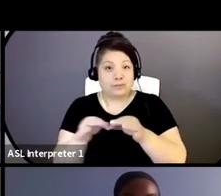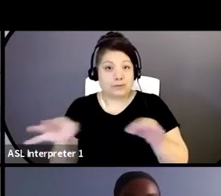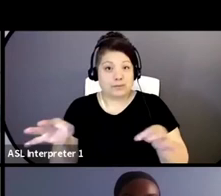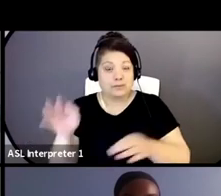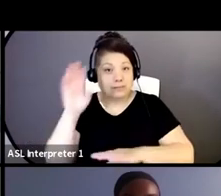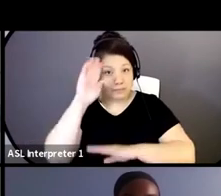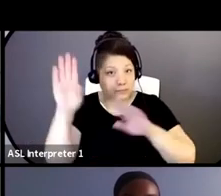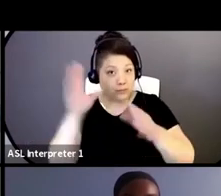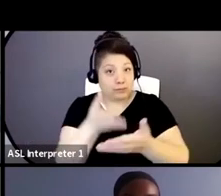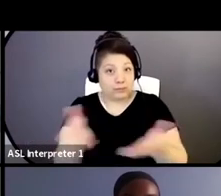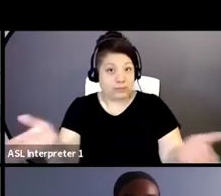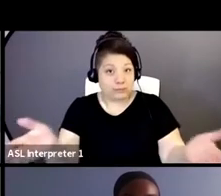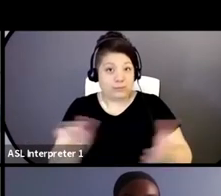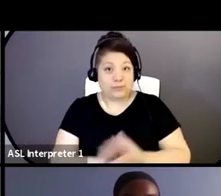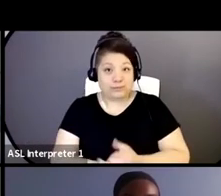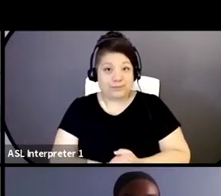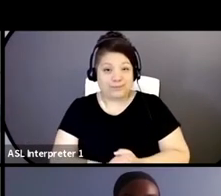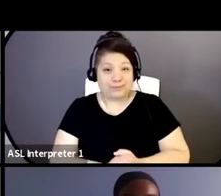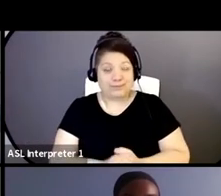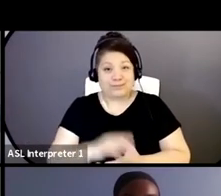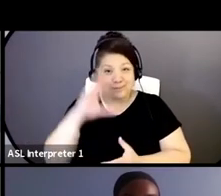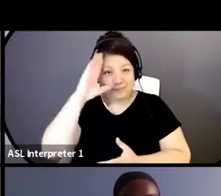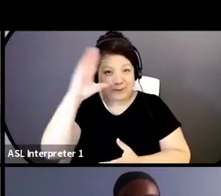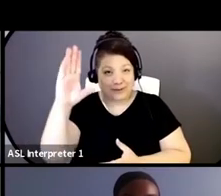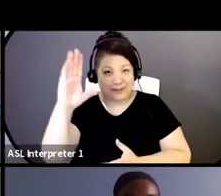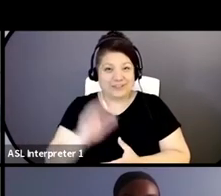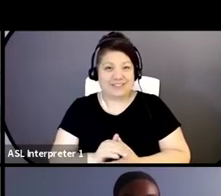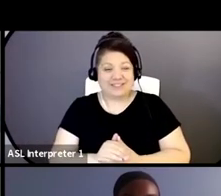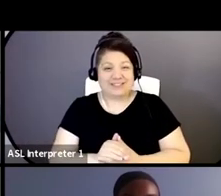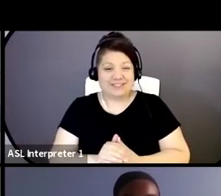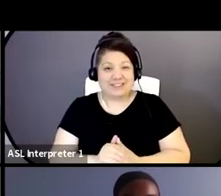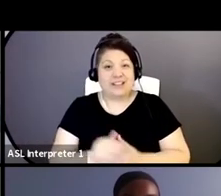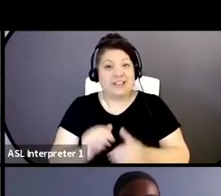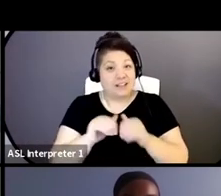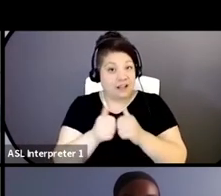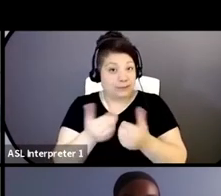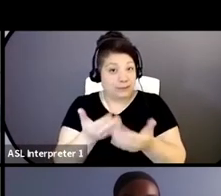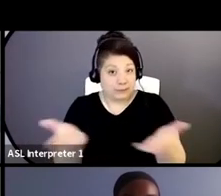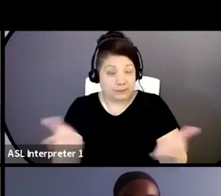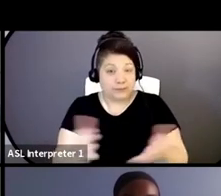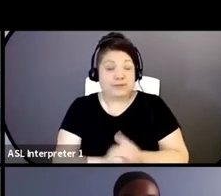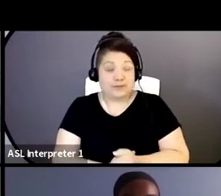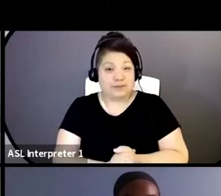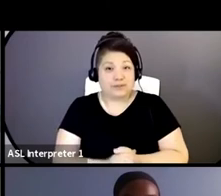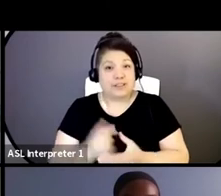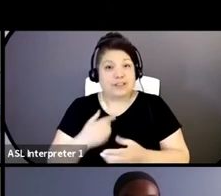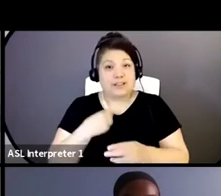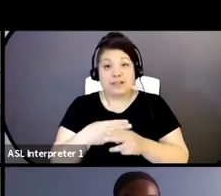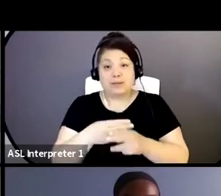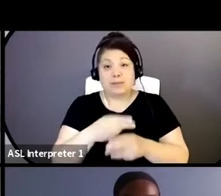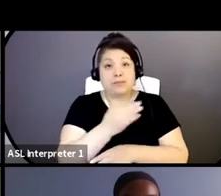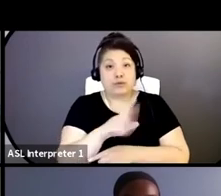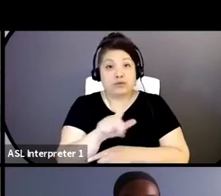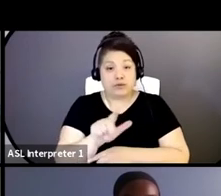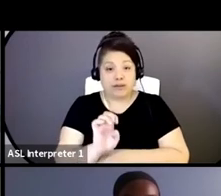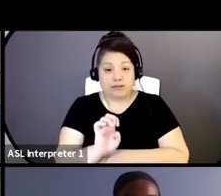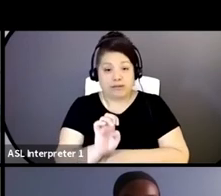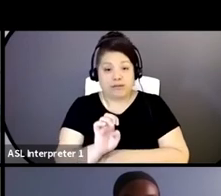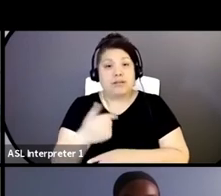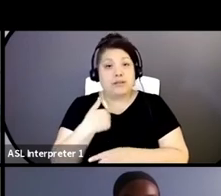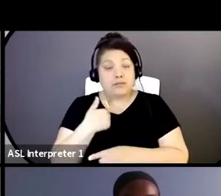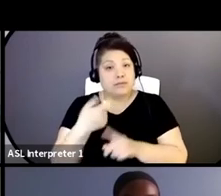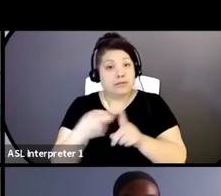Bonjour, bonjour, hello. How are you today? My name is Michele. I am from